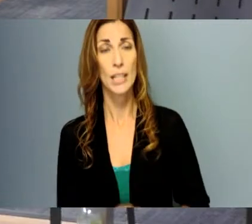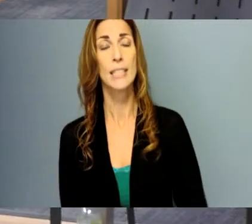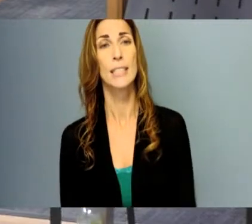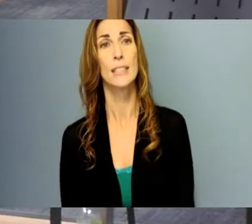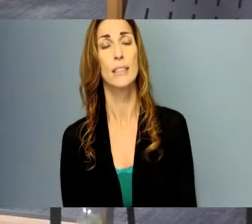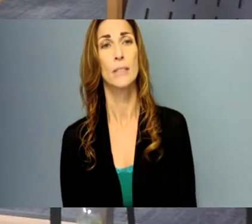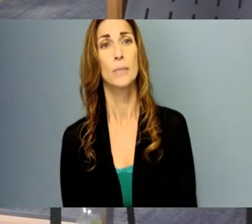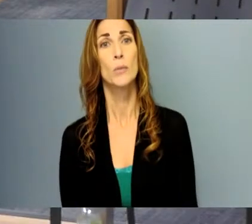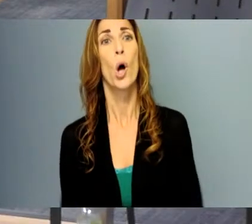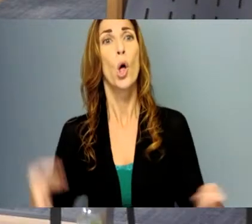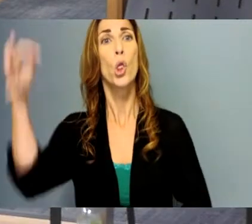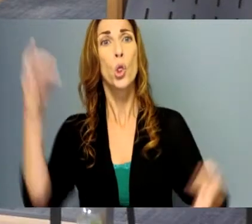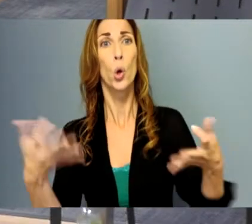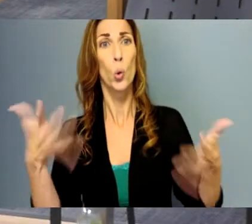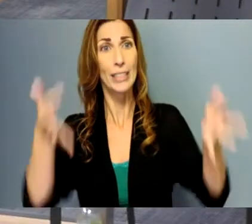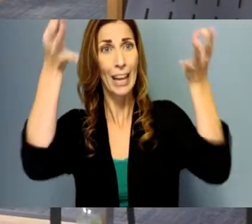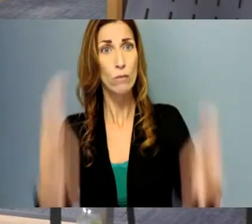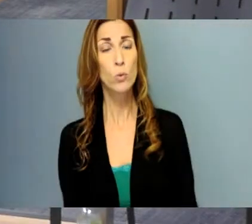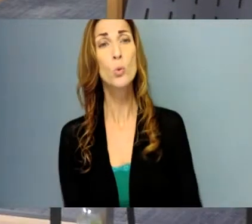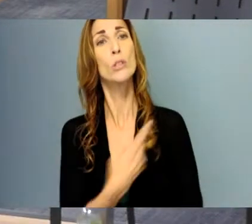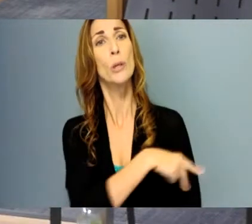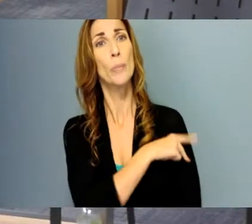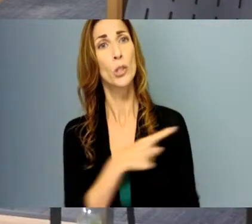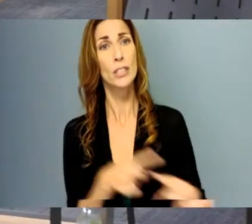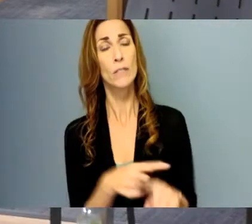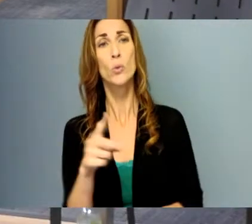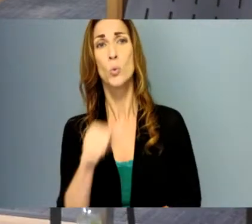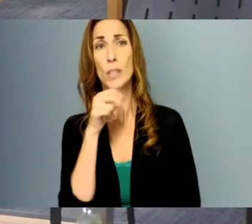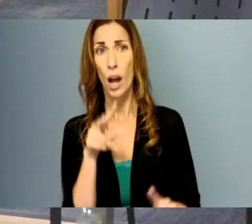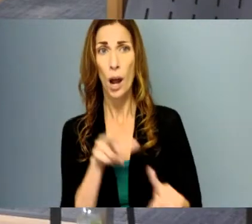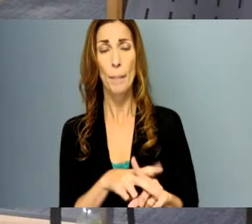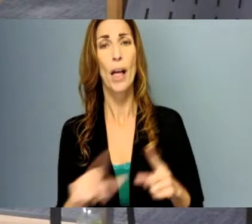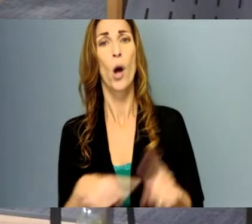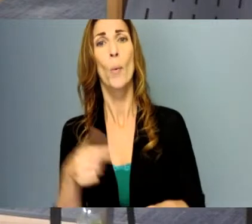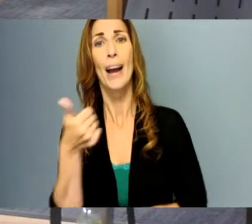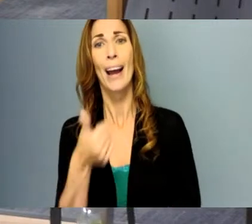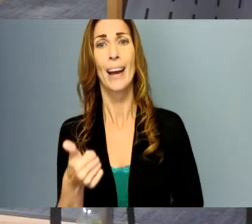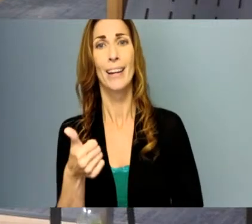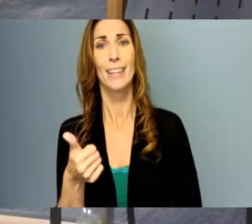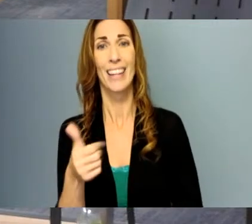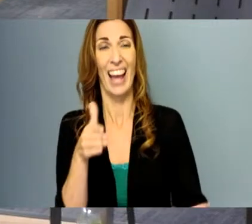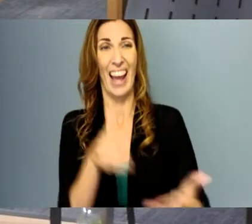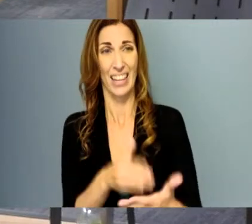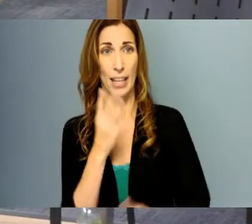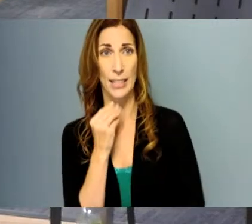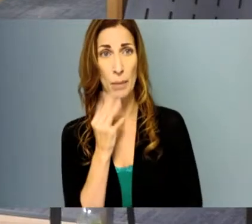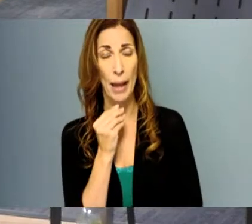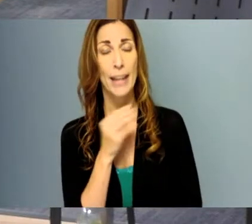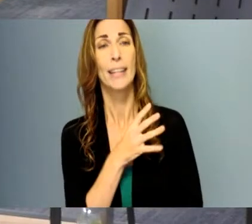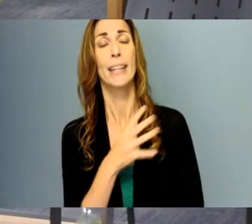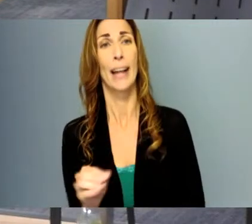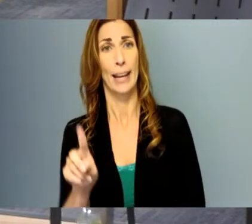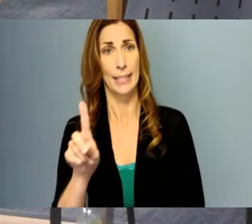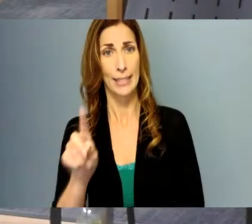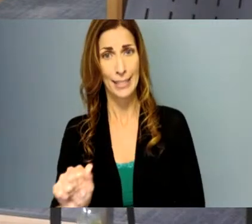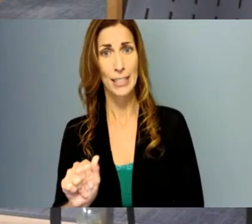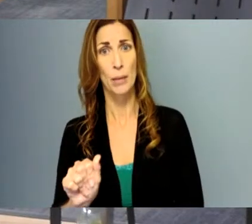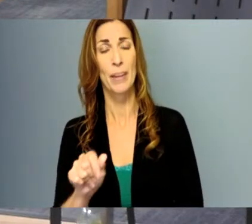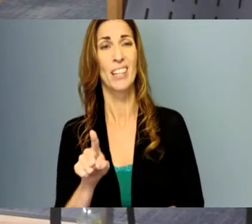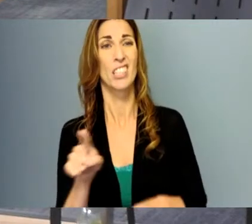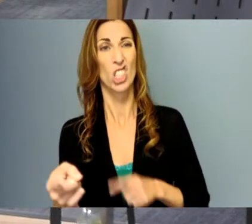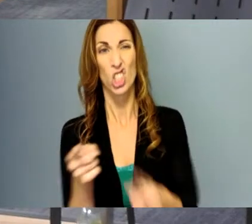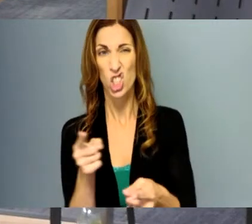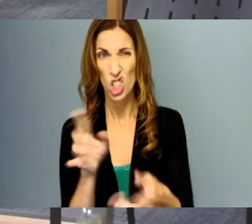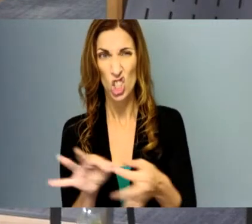The courts have ruled personal conflicts do not apply when anti-Semitic and disability slurs are